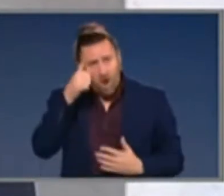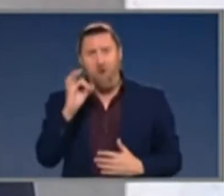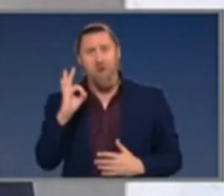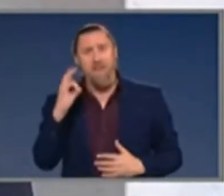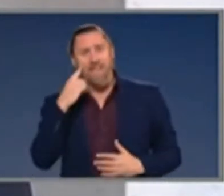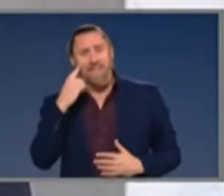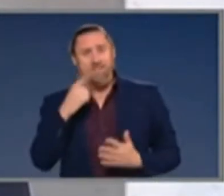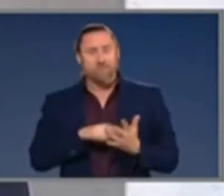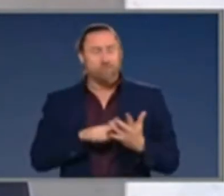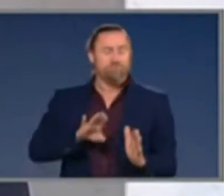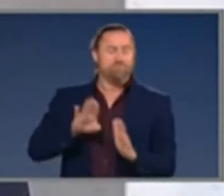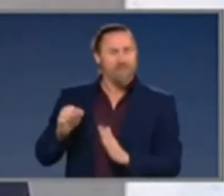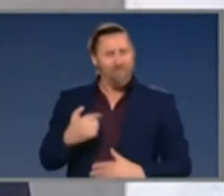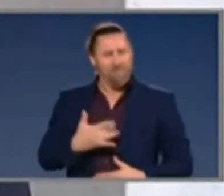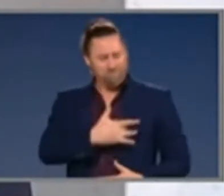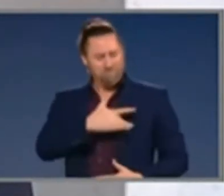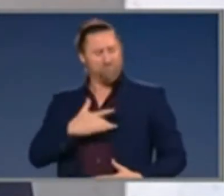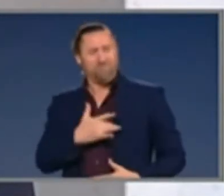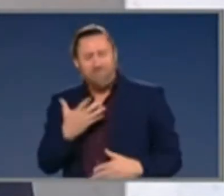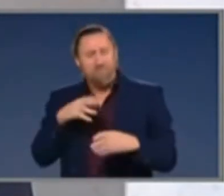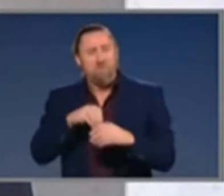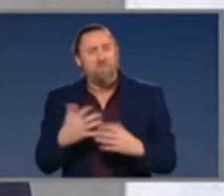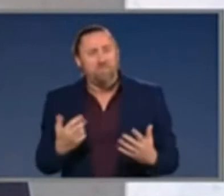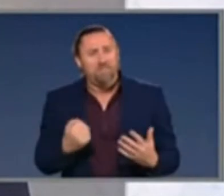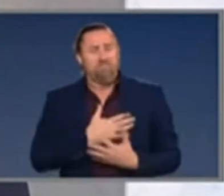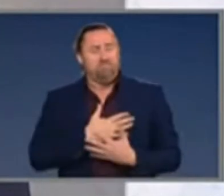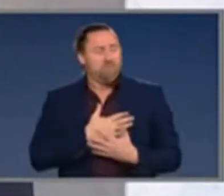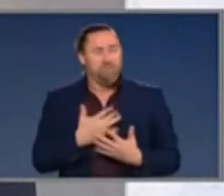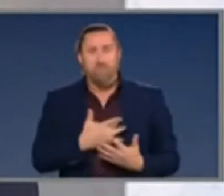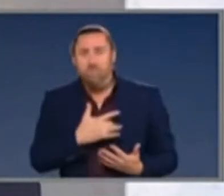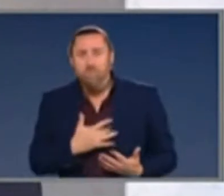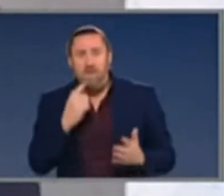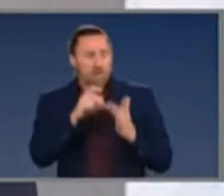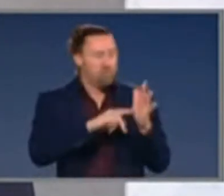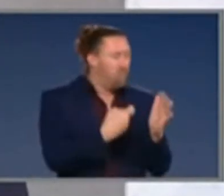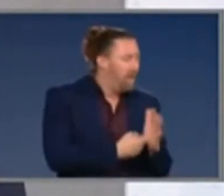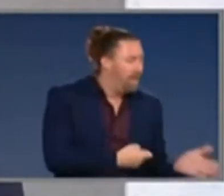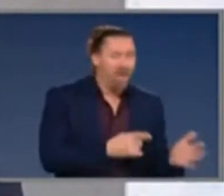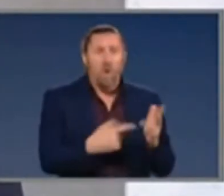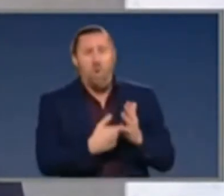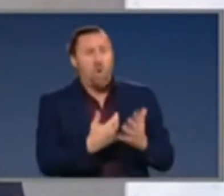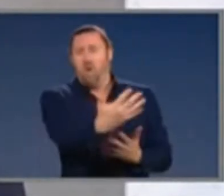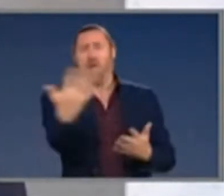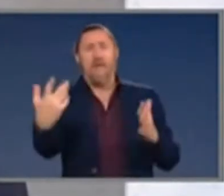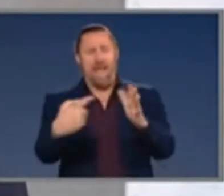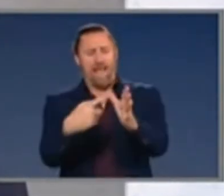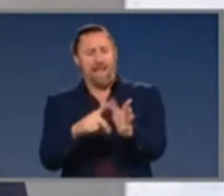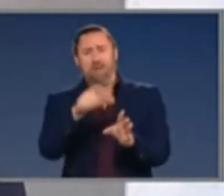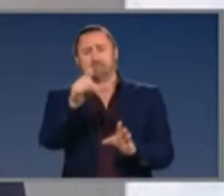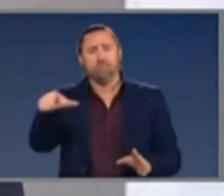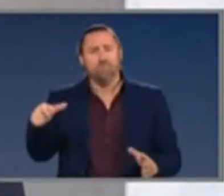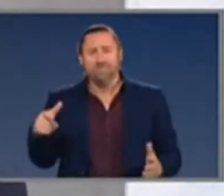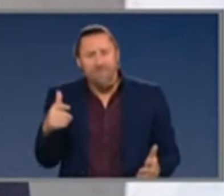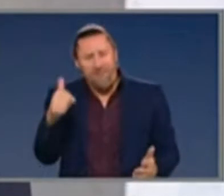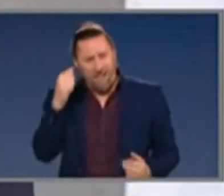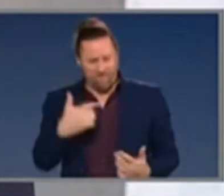around this issue. We saw this with Minister Hunt yesterday, and I understand the emotion of whether it's the Premier or anyone else about these issues. And that's why I think